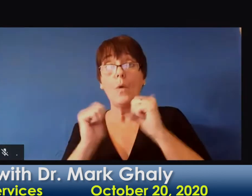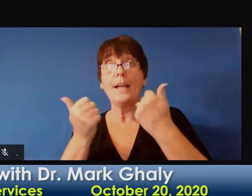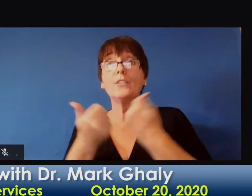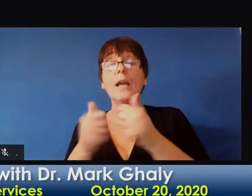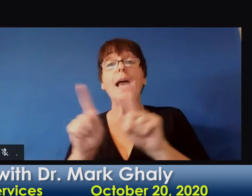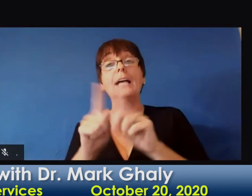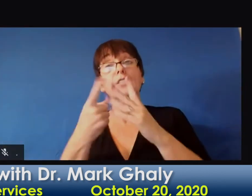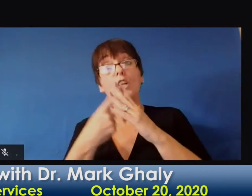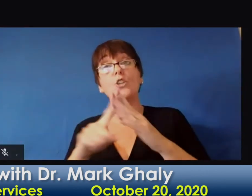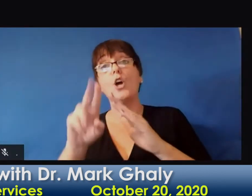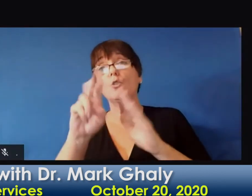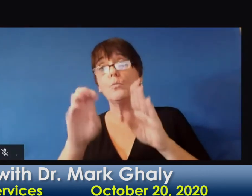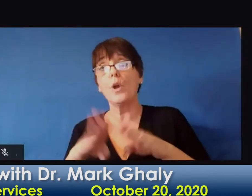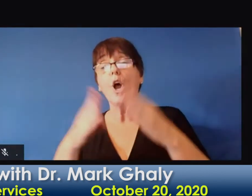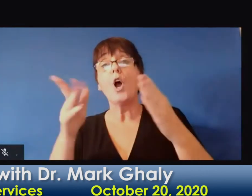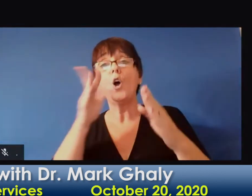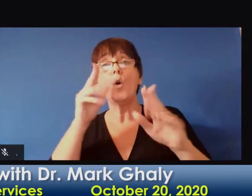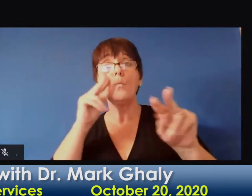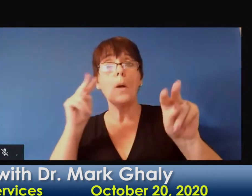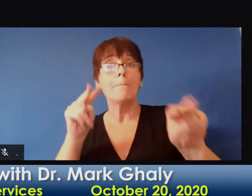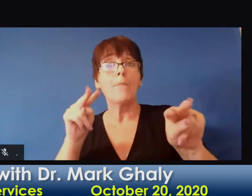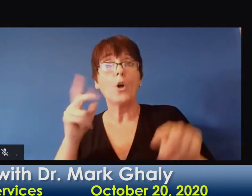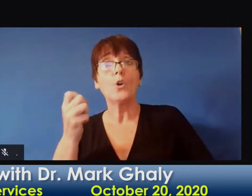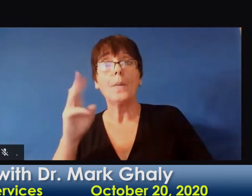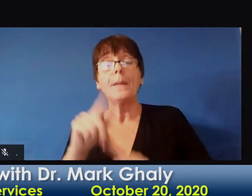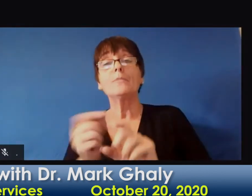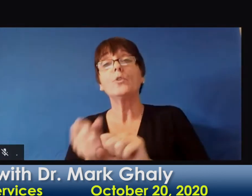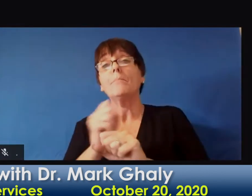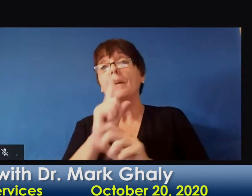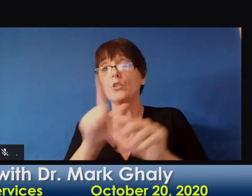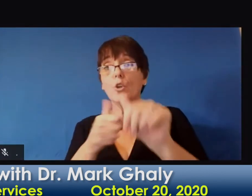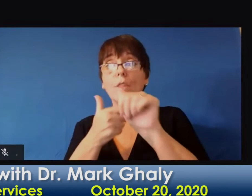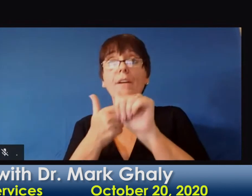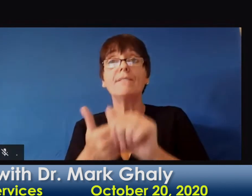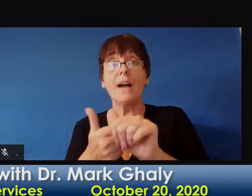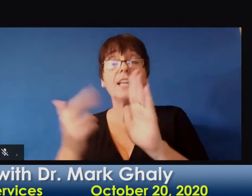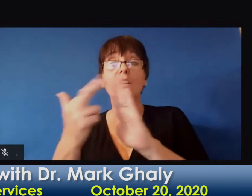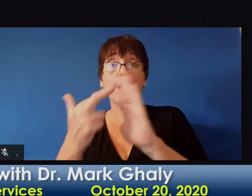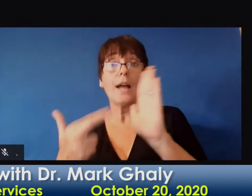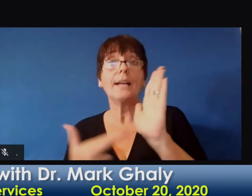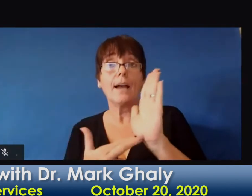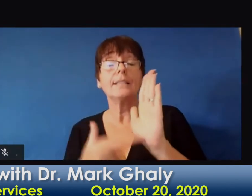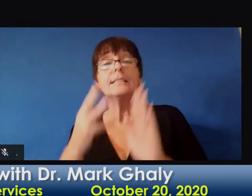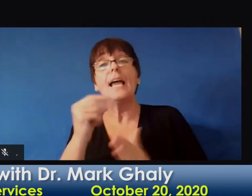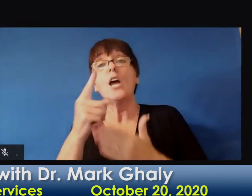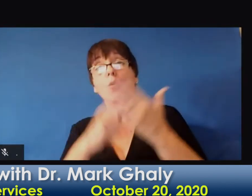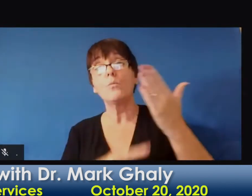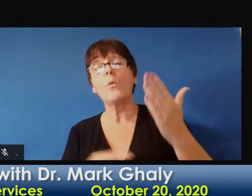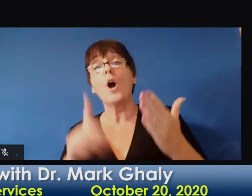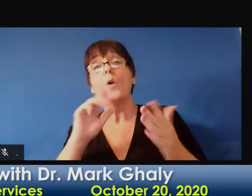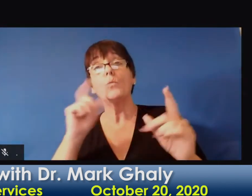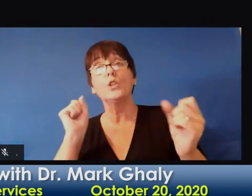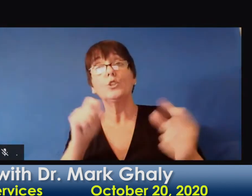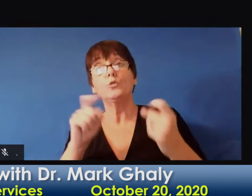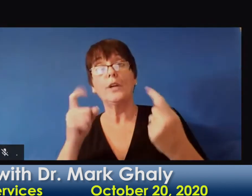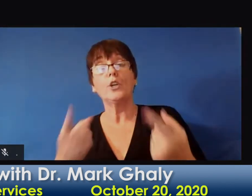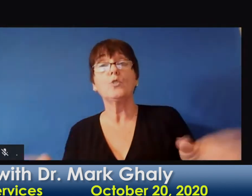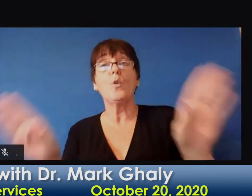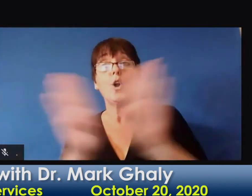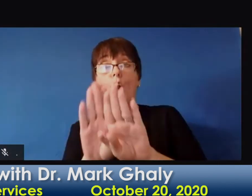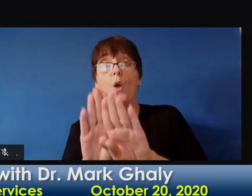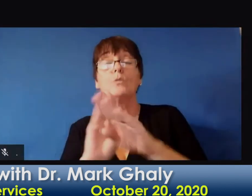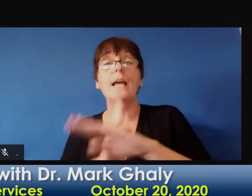start to reopen, who will monitor them to make sure they're following the guidelines? And what would trigger a park closure